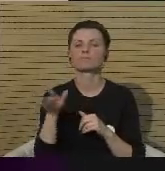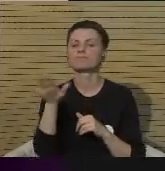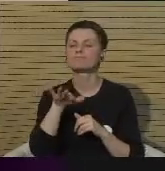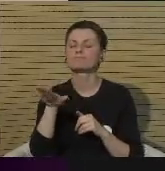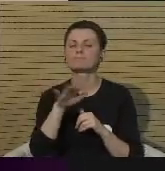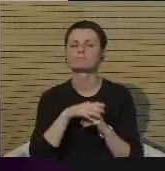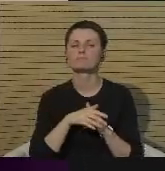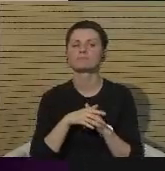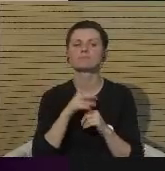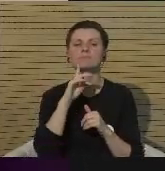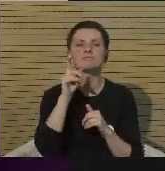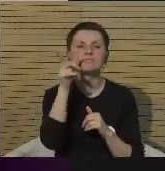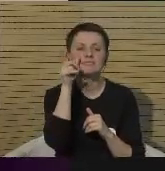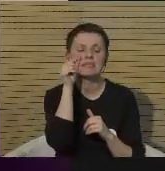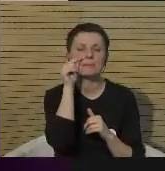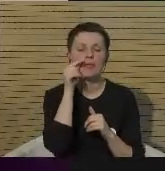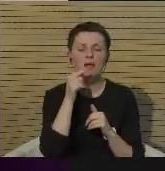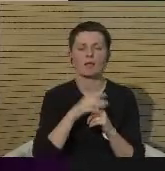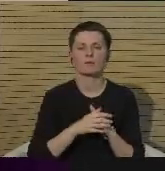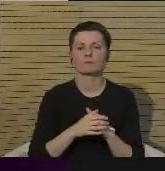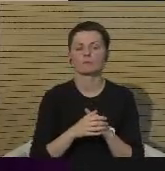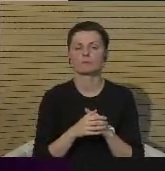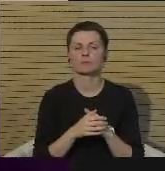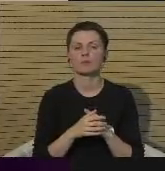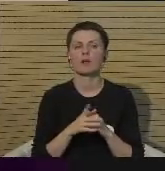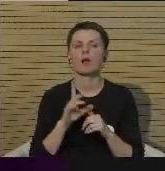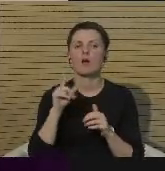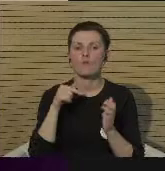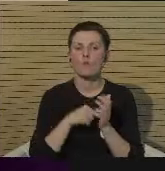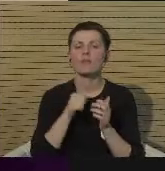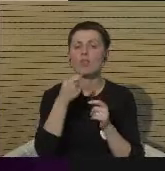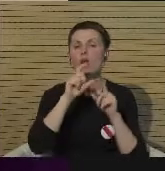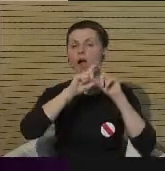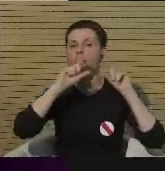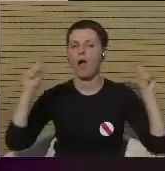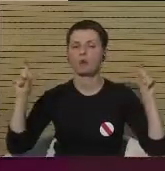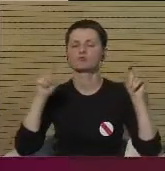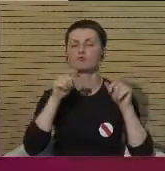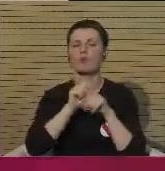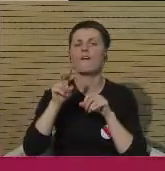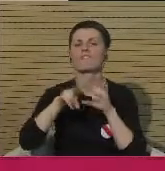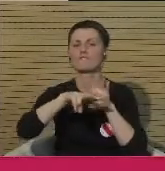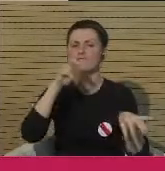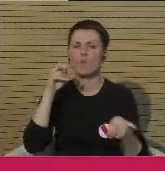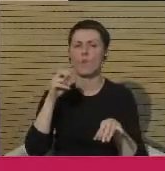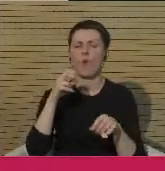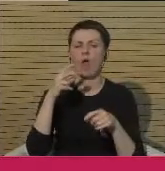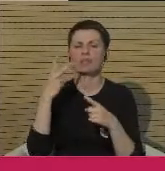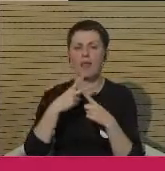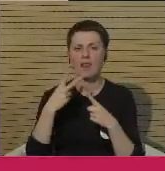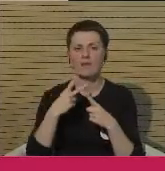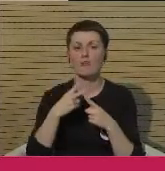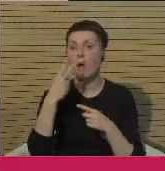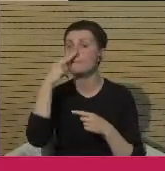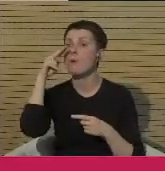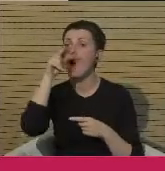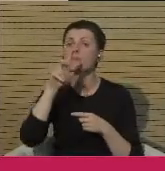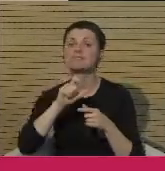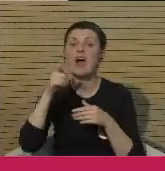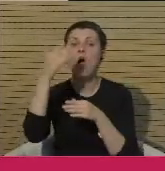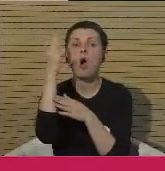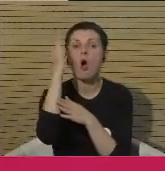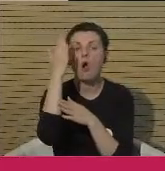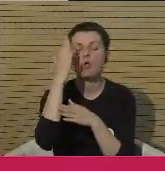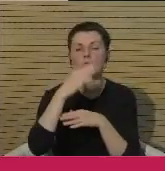city streets, but we are moving in about dwelling districts. So one of the